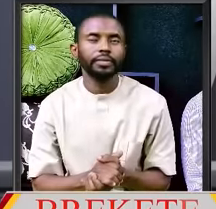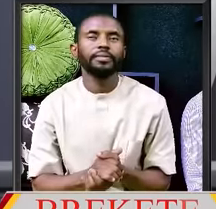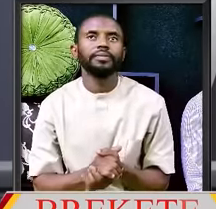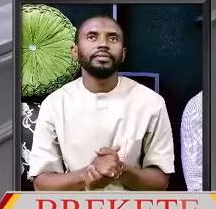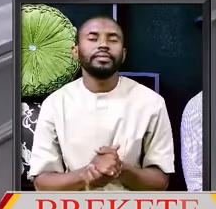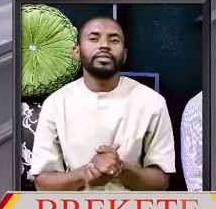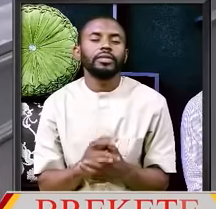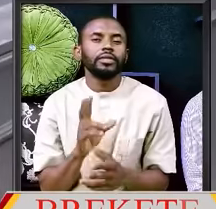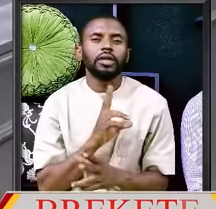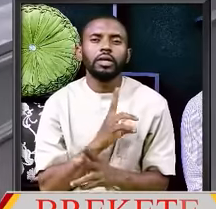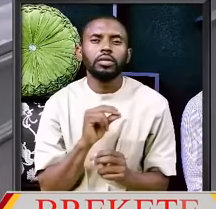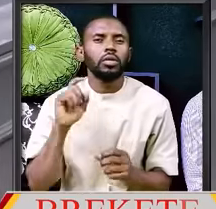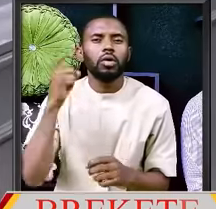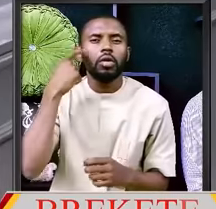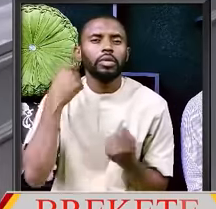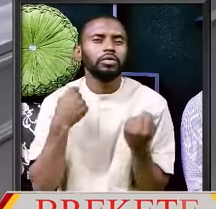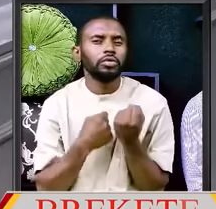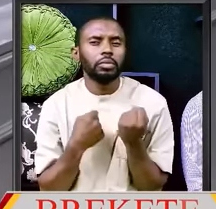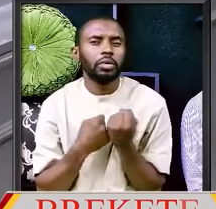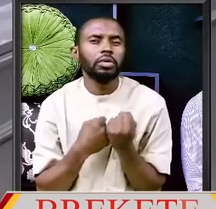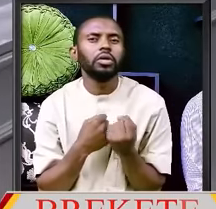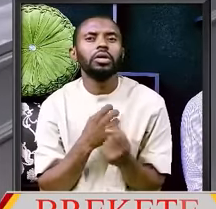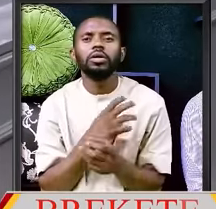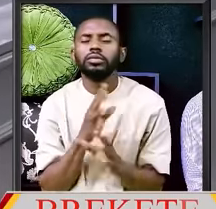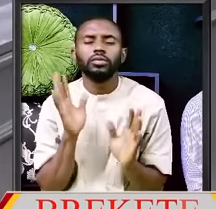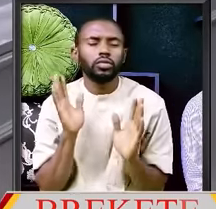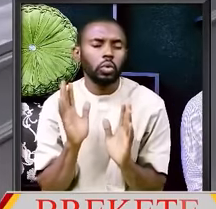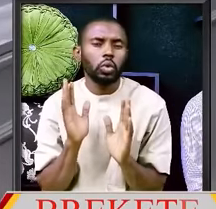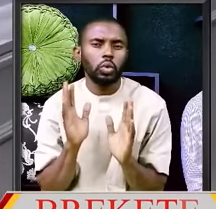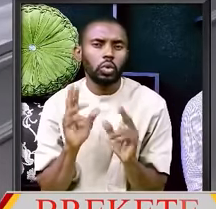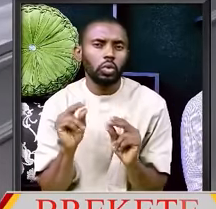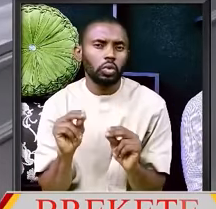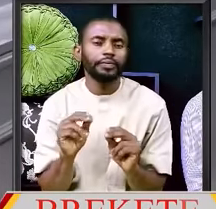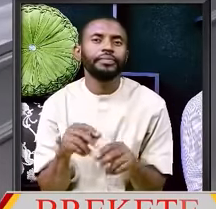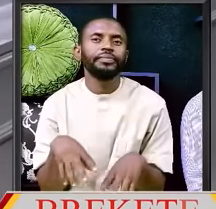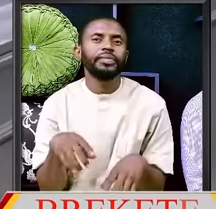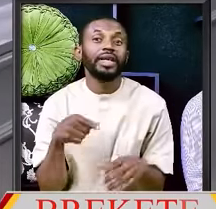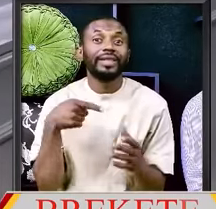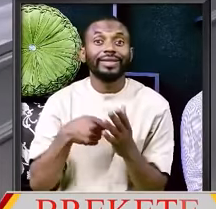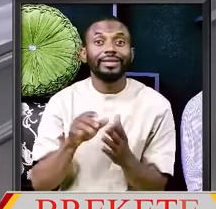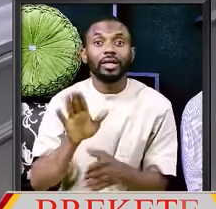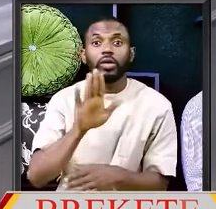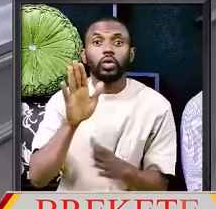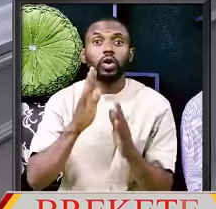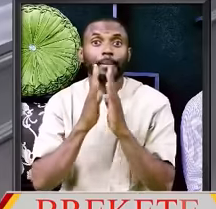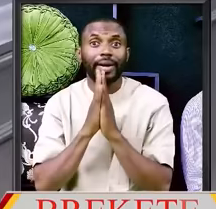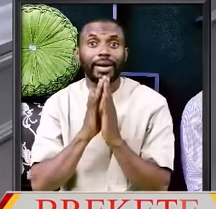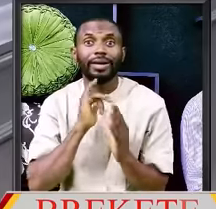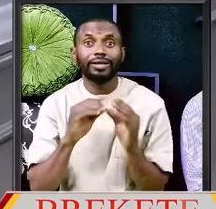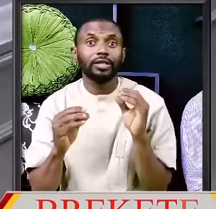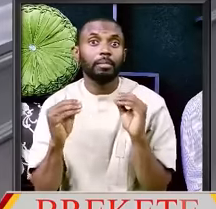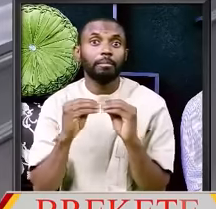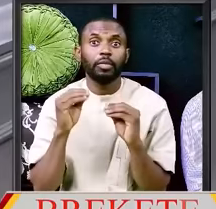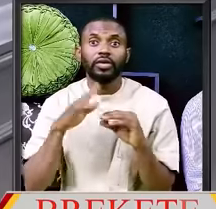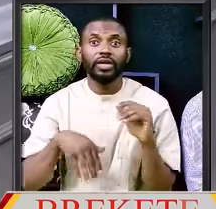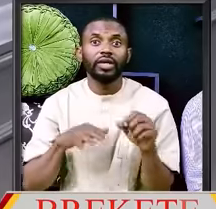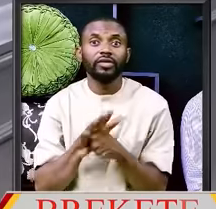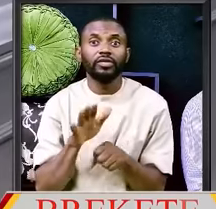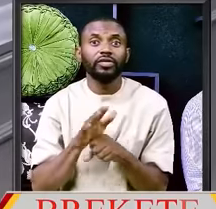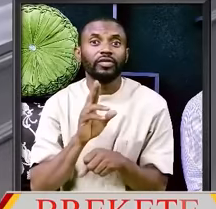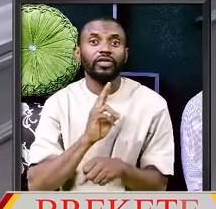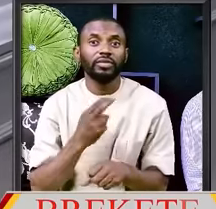Okay, sir. No government support. We don't want support. Yeah, no, ma. This una prayer is more than enough for